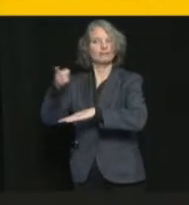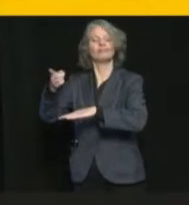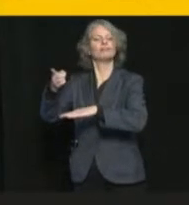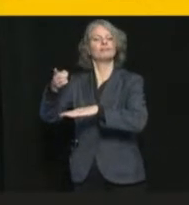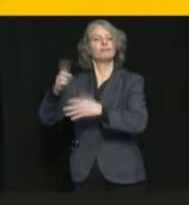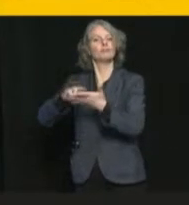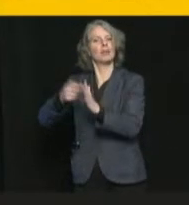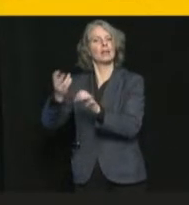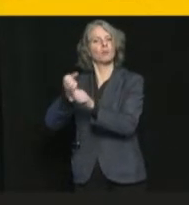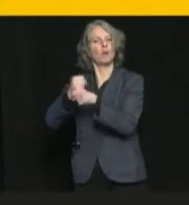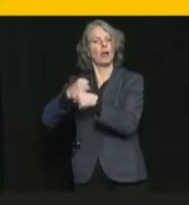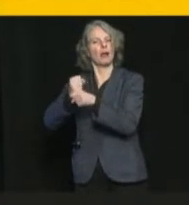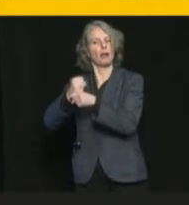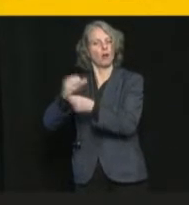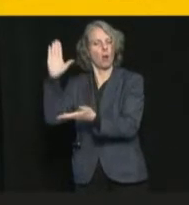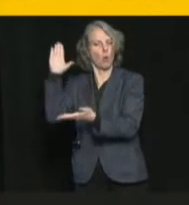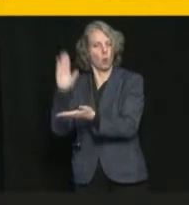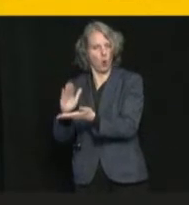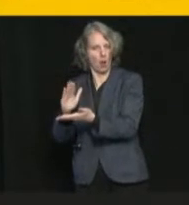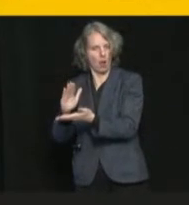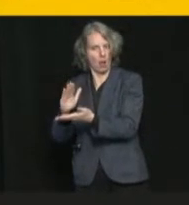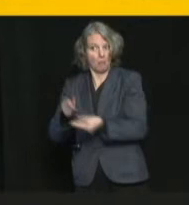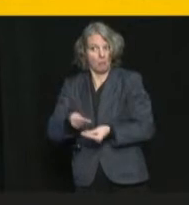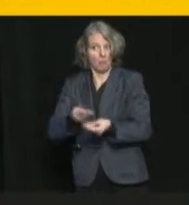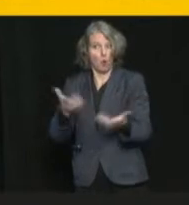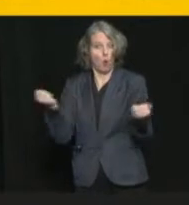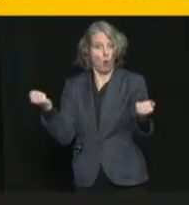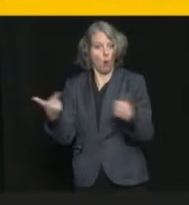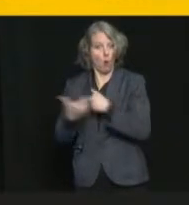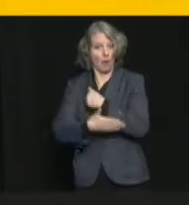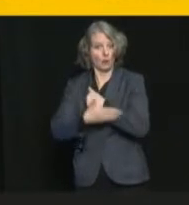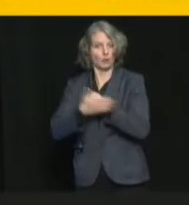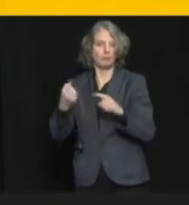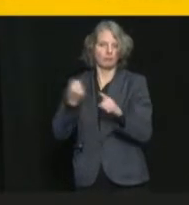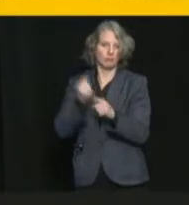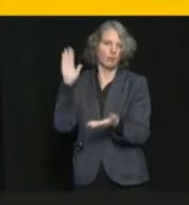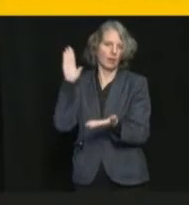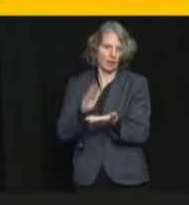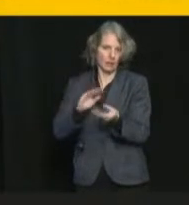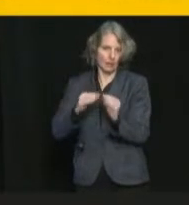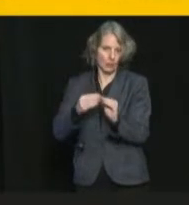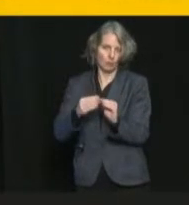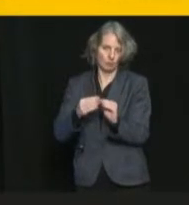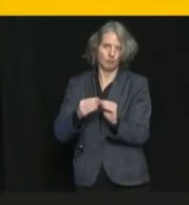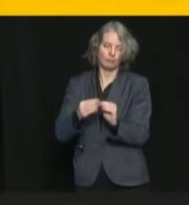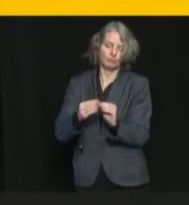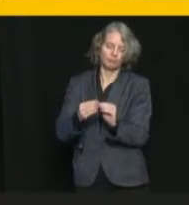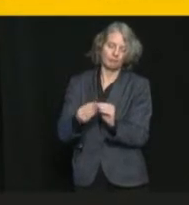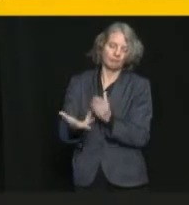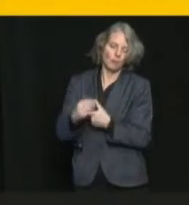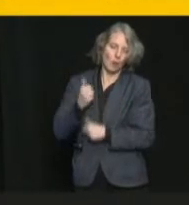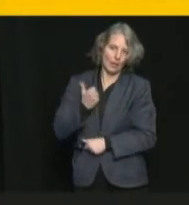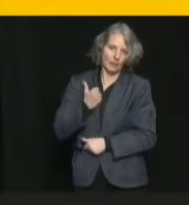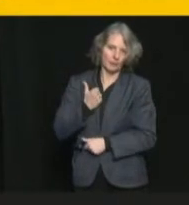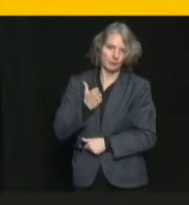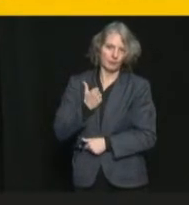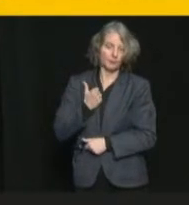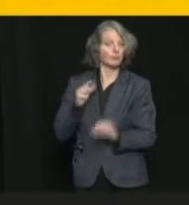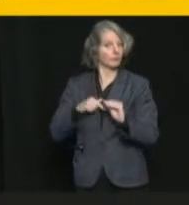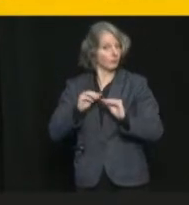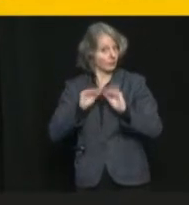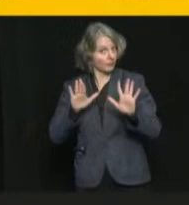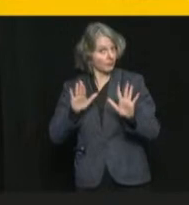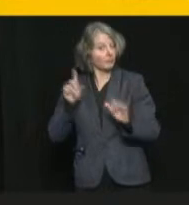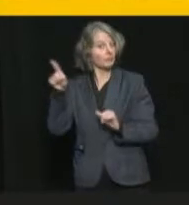at the European facility will be temporarily reduced, and this includes Canada. I want to be very clear, this